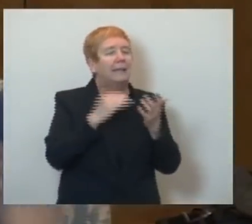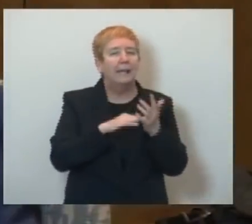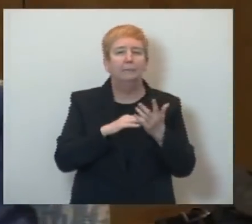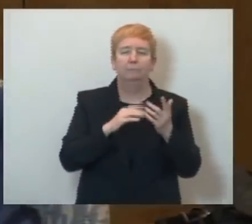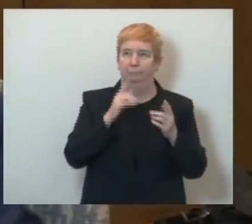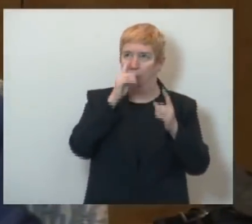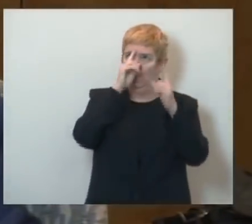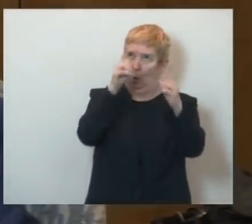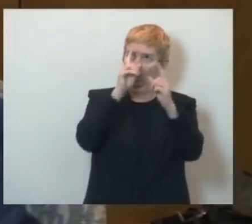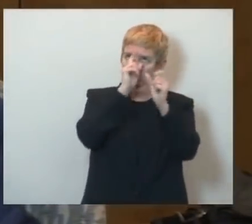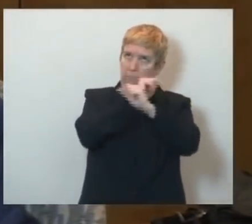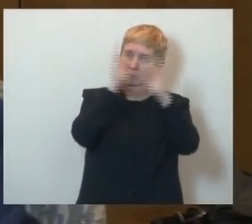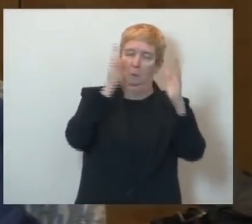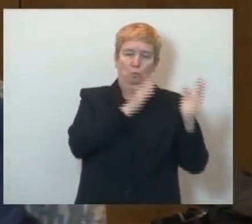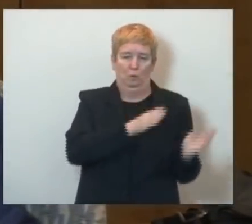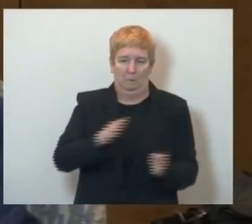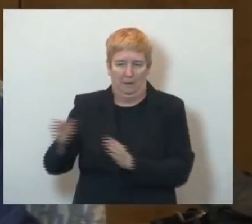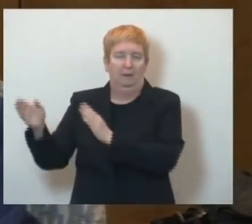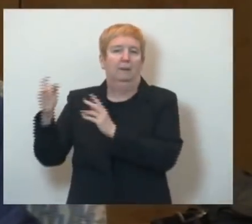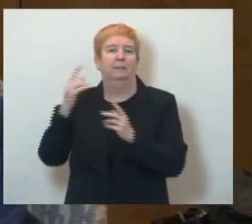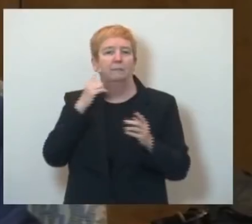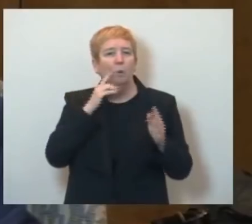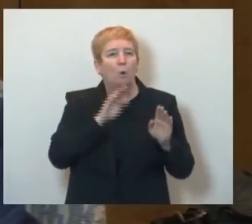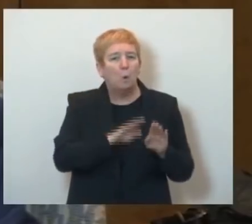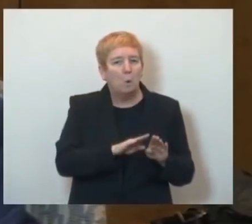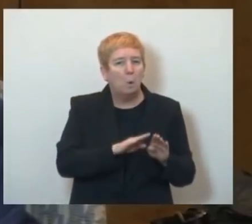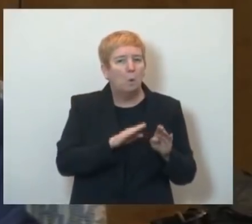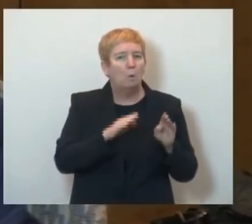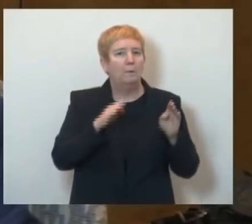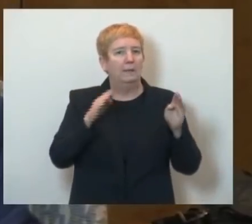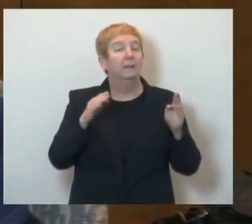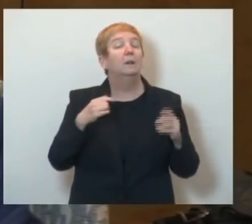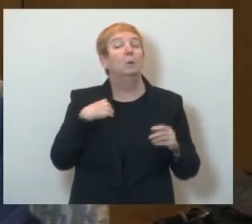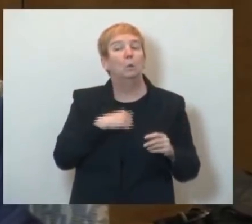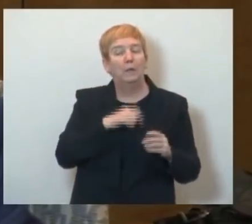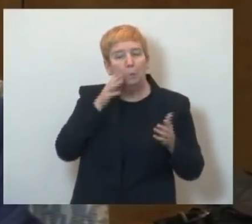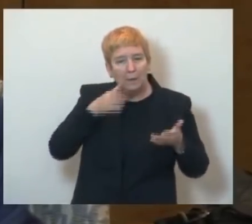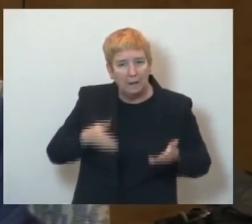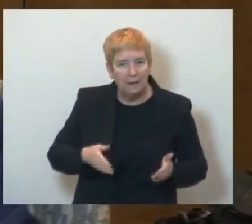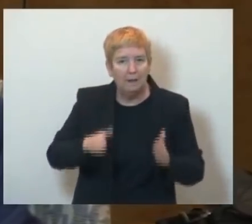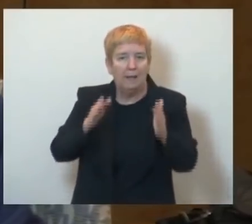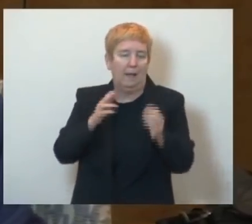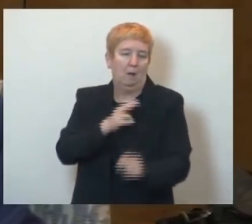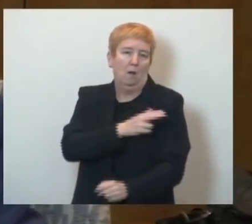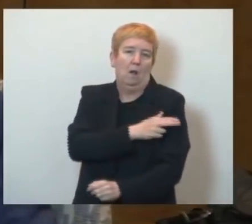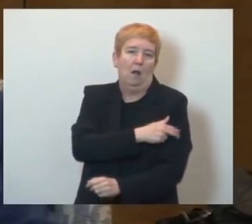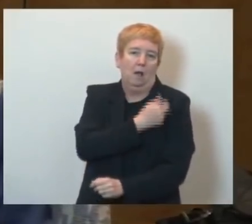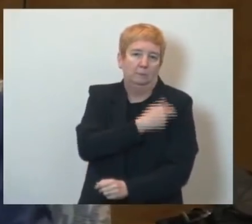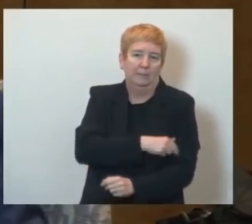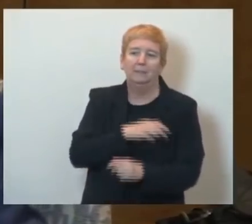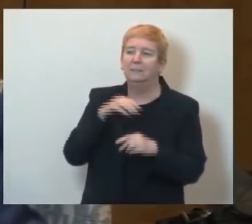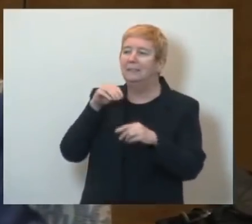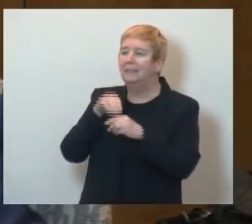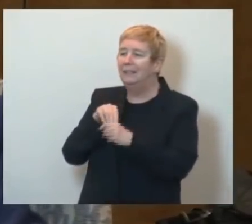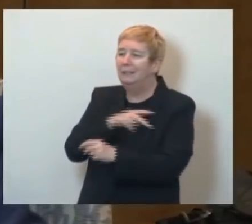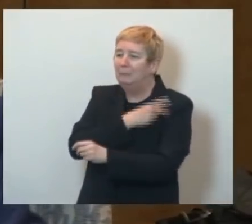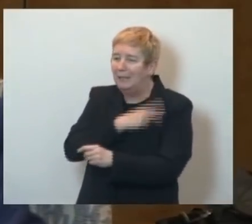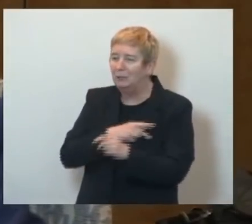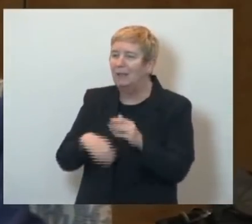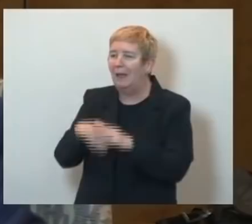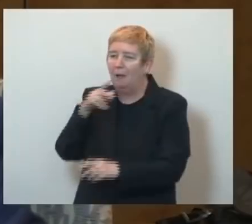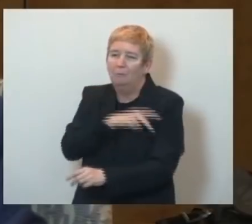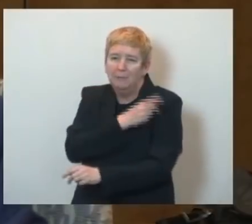phase, we are going to allow hospitals and inpatient, outpatient, freestanding surgical